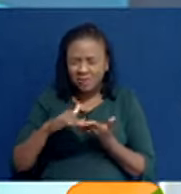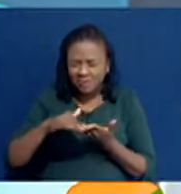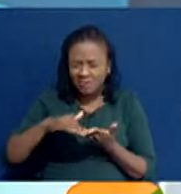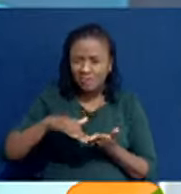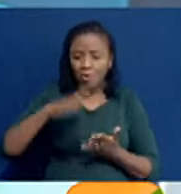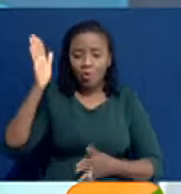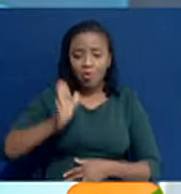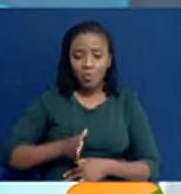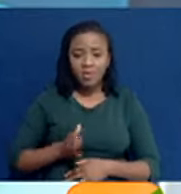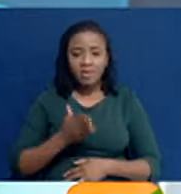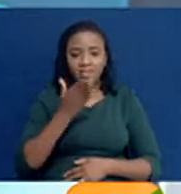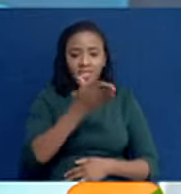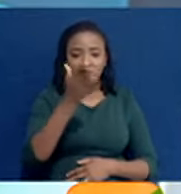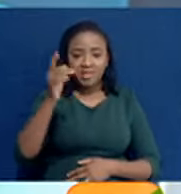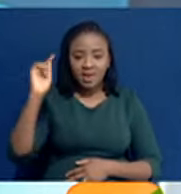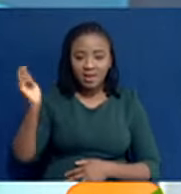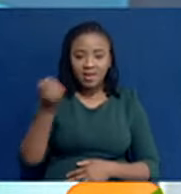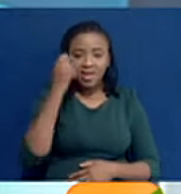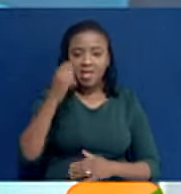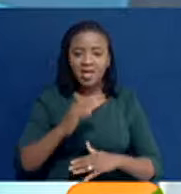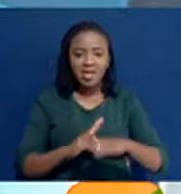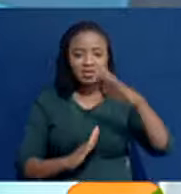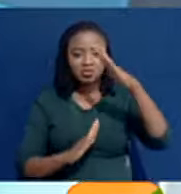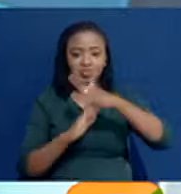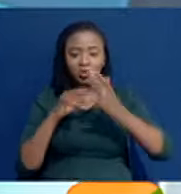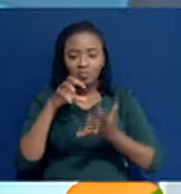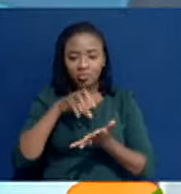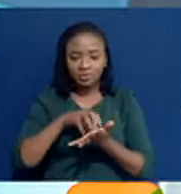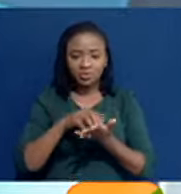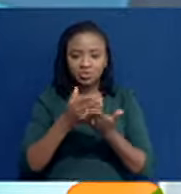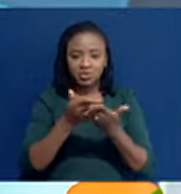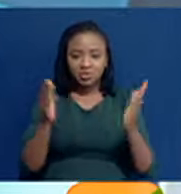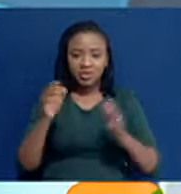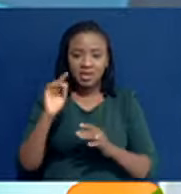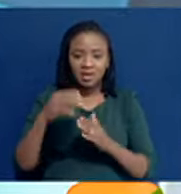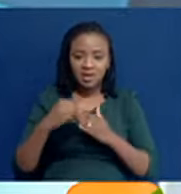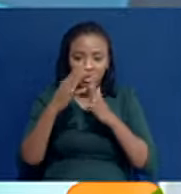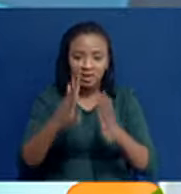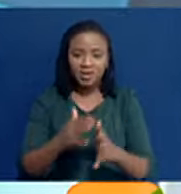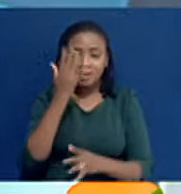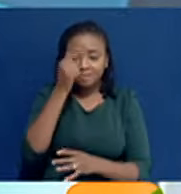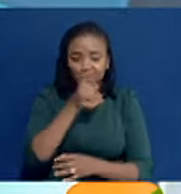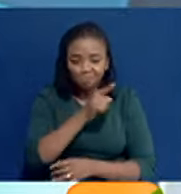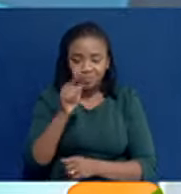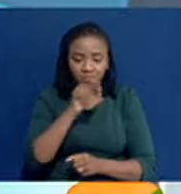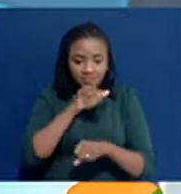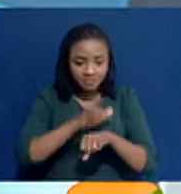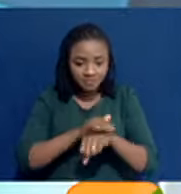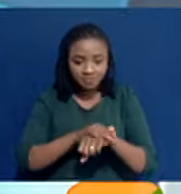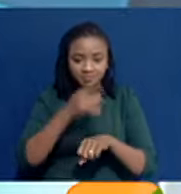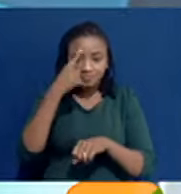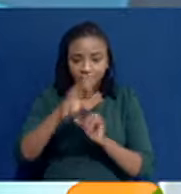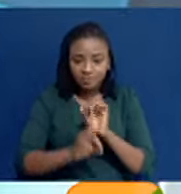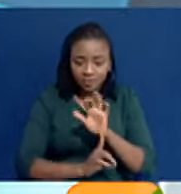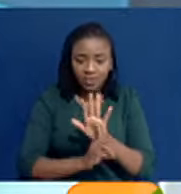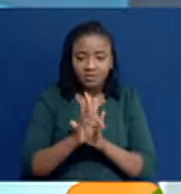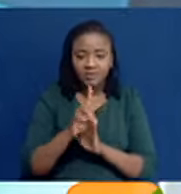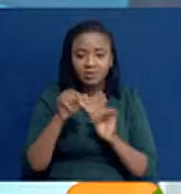high positions, leadership, because it's good for development for the country.